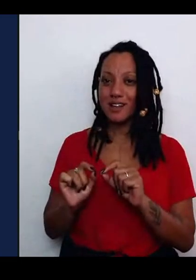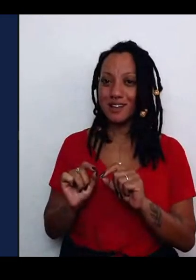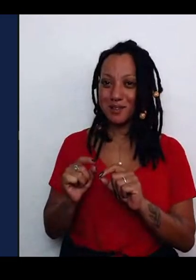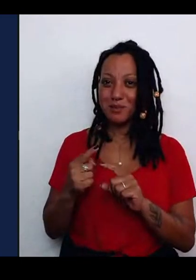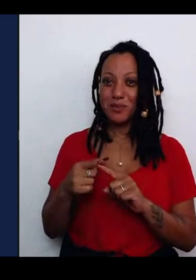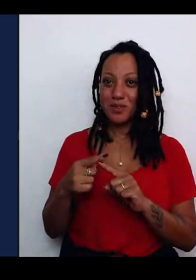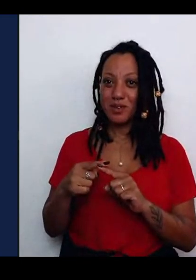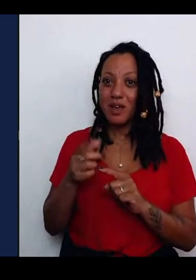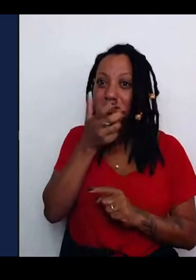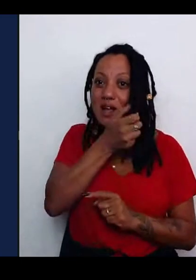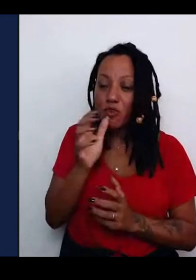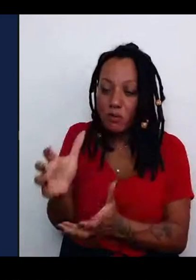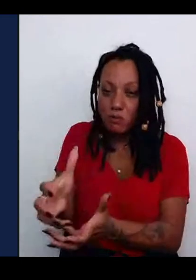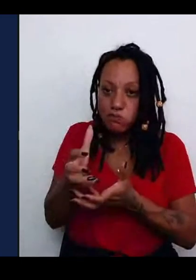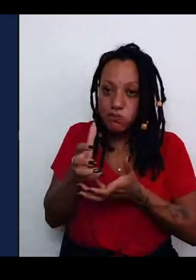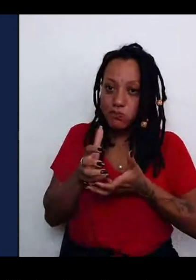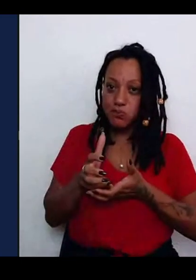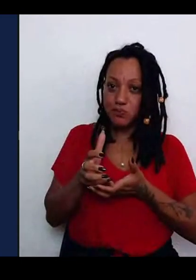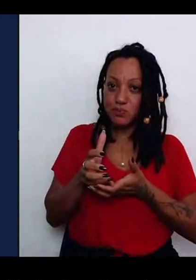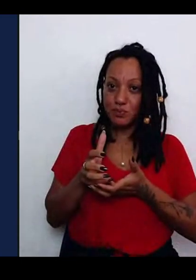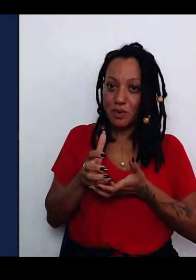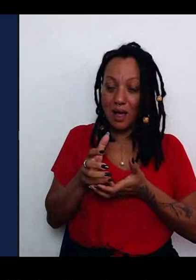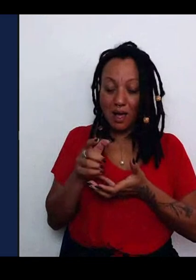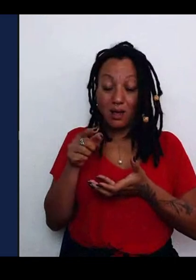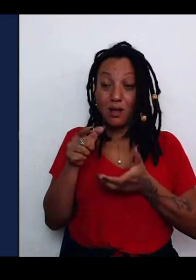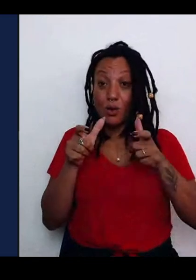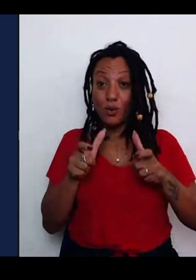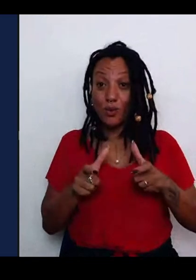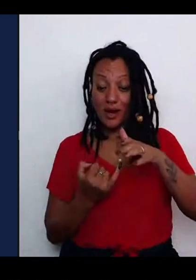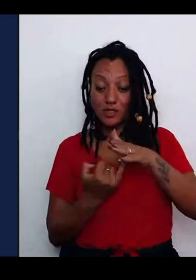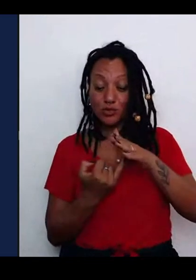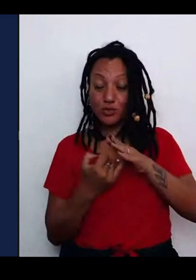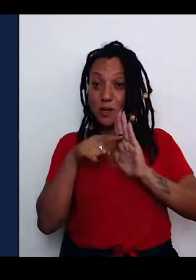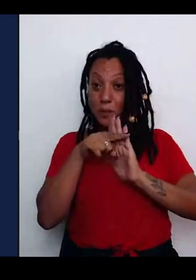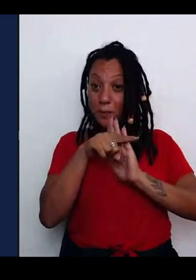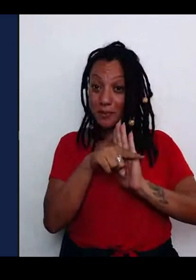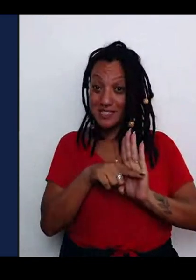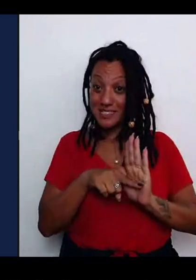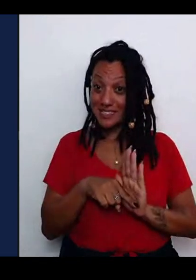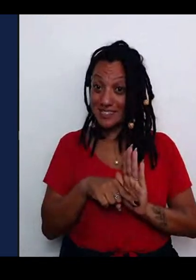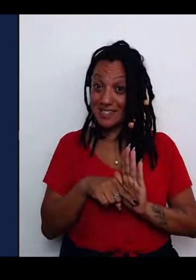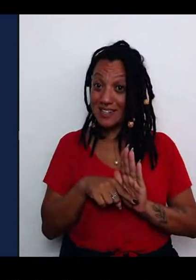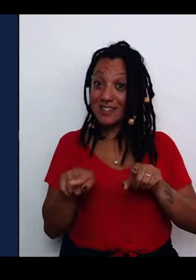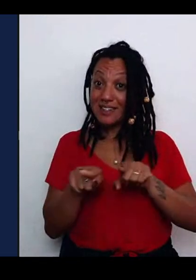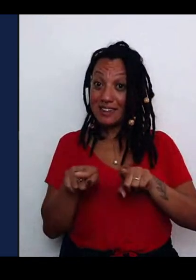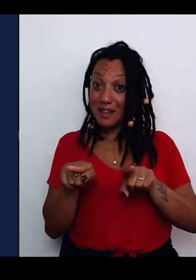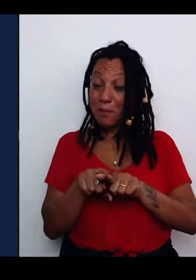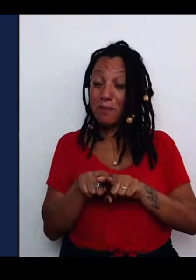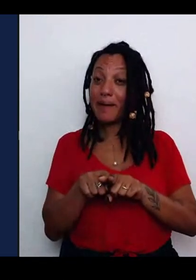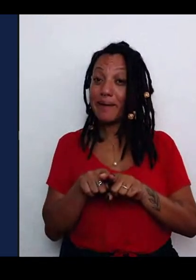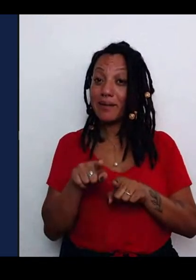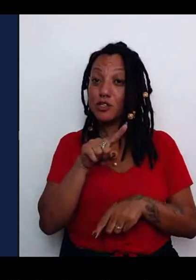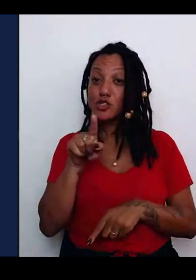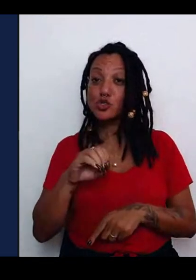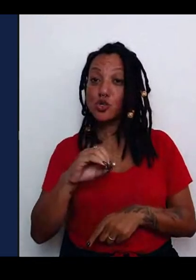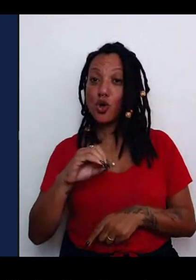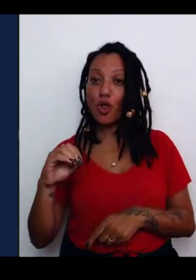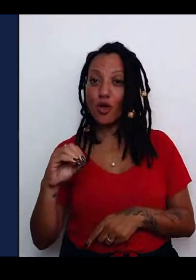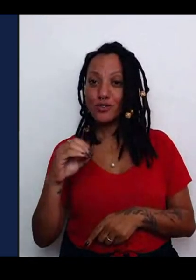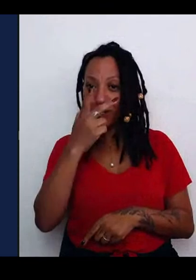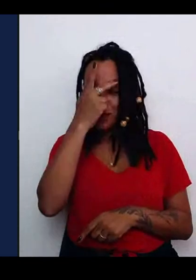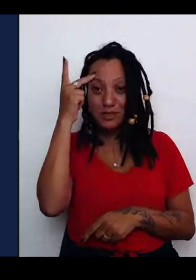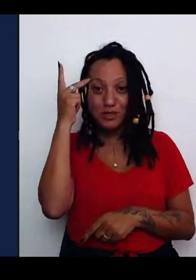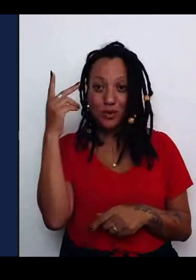research slash preservation site that is the Zoological Garden no so Anna following the military environmental police goes to the